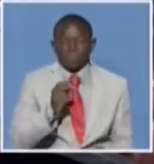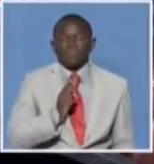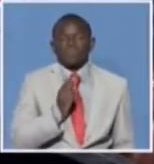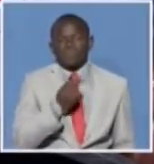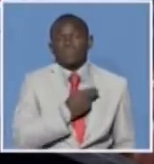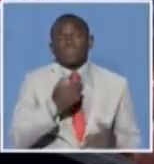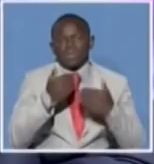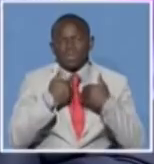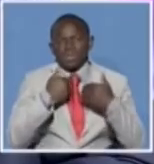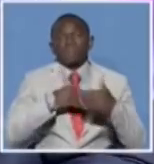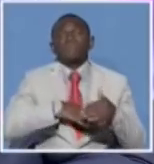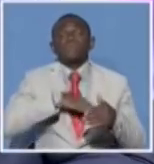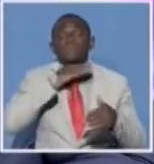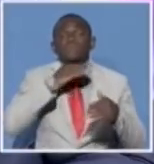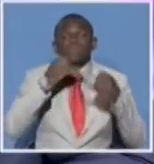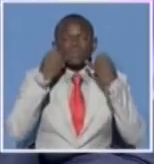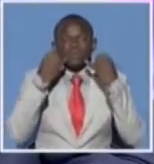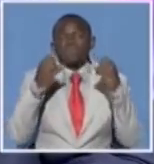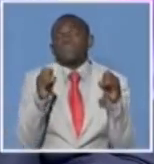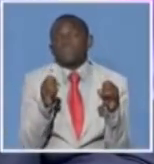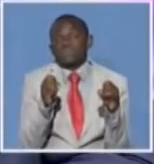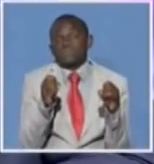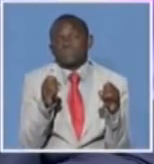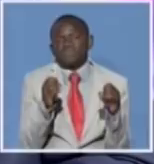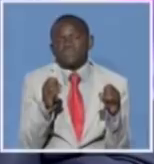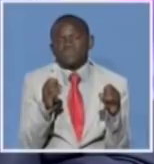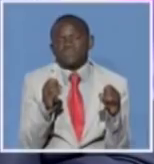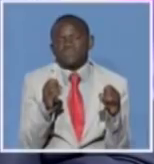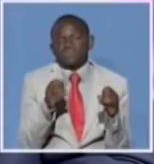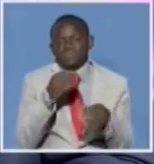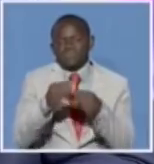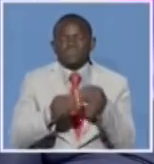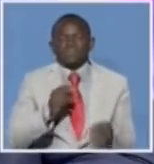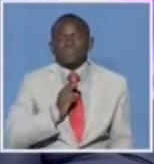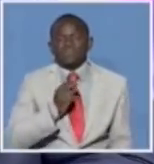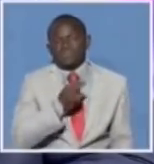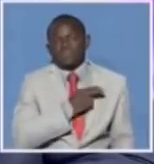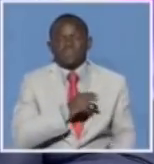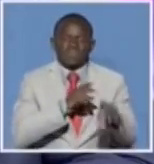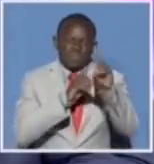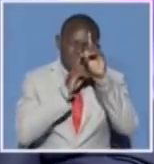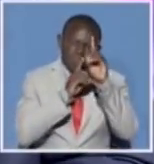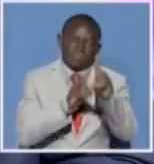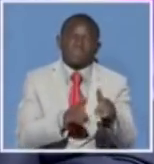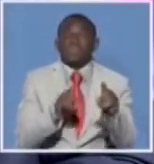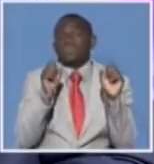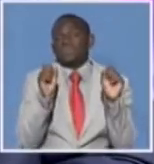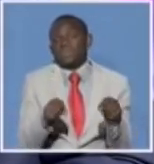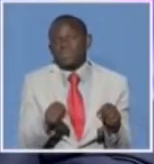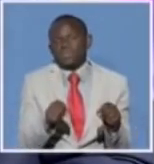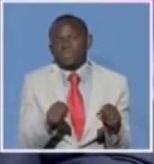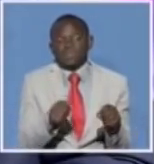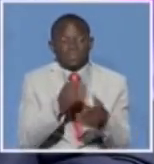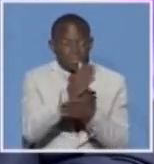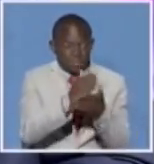appropriate decision, both administrative as well as legal in terms of prosecution, because